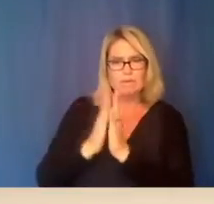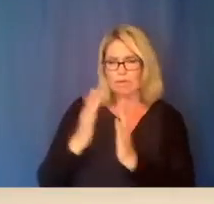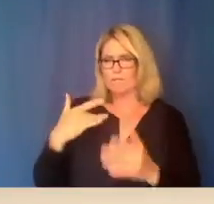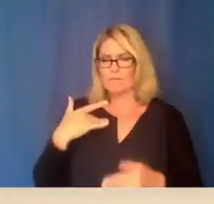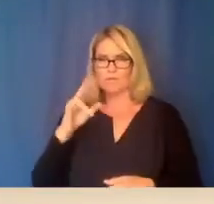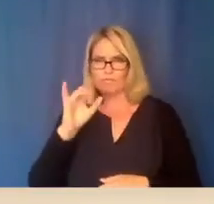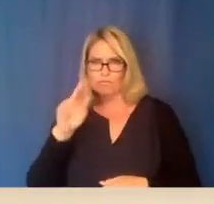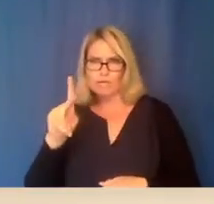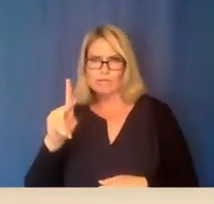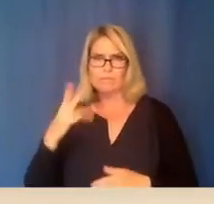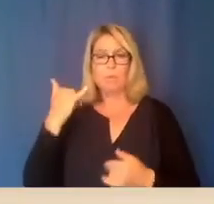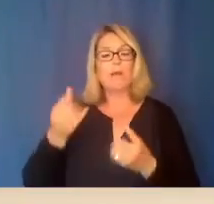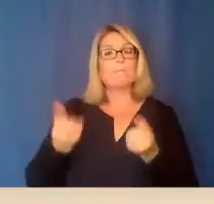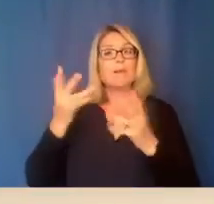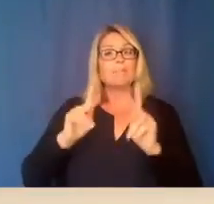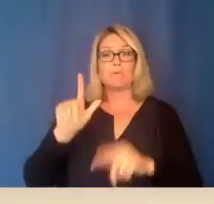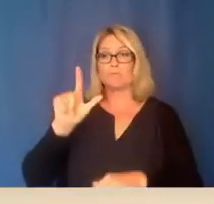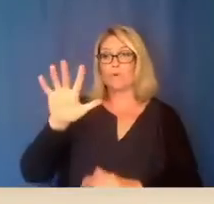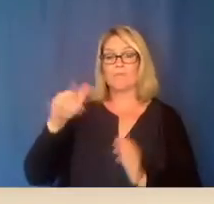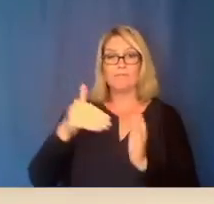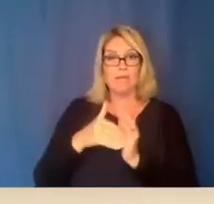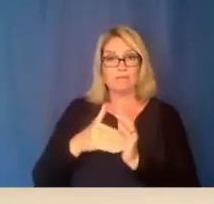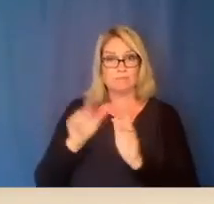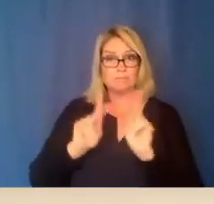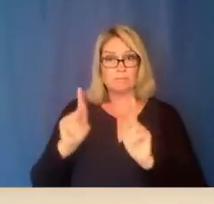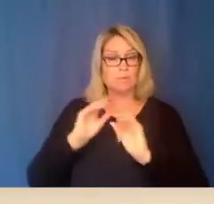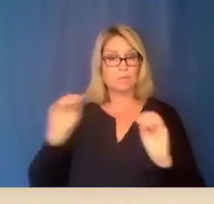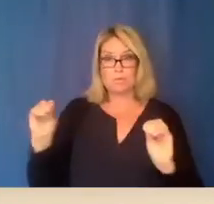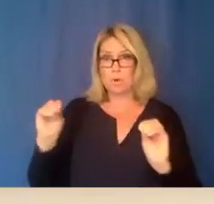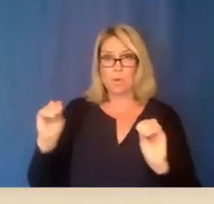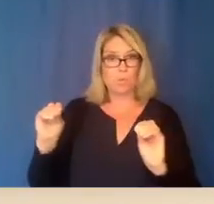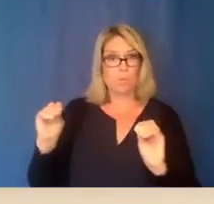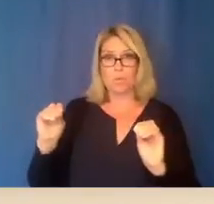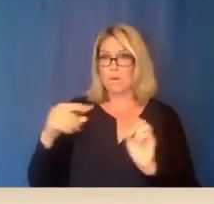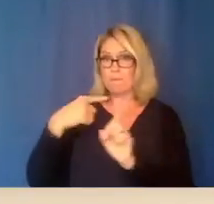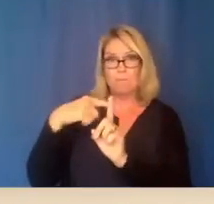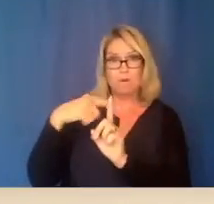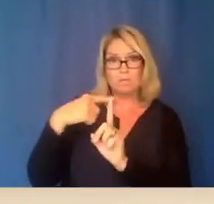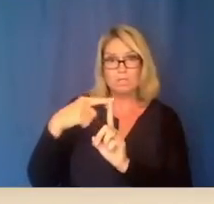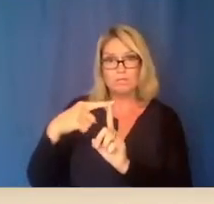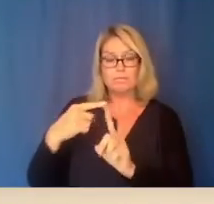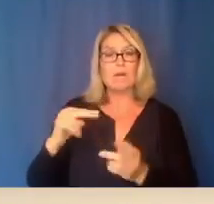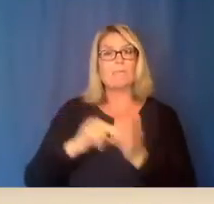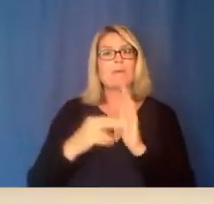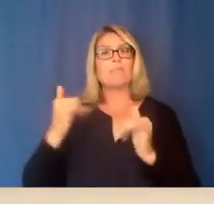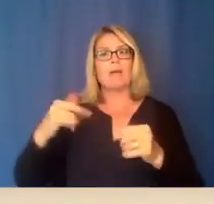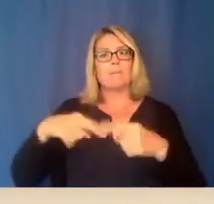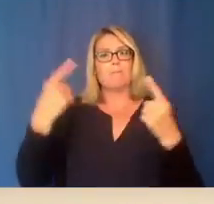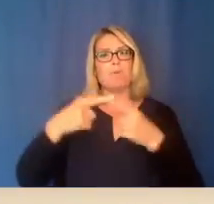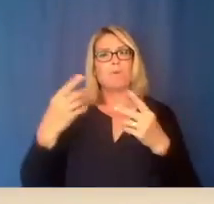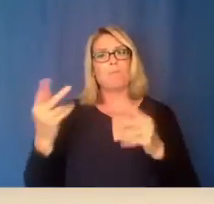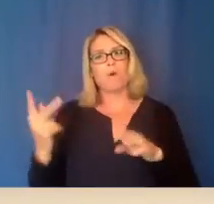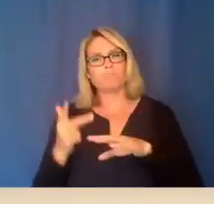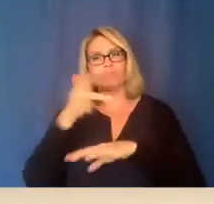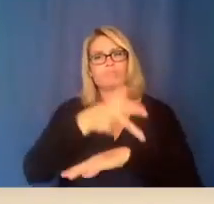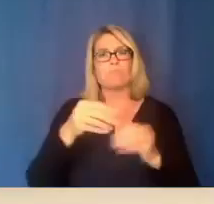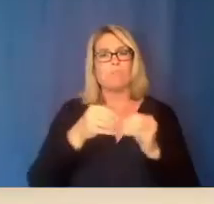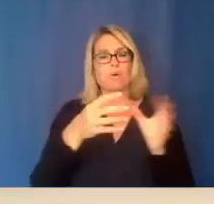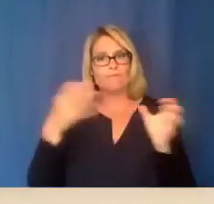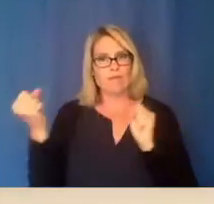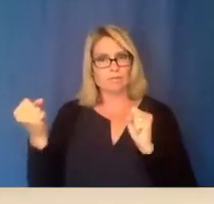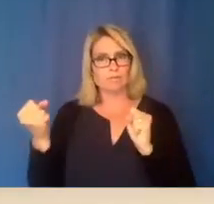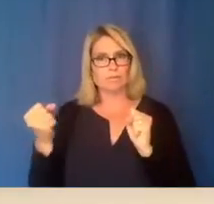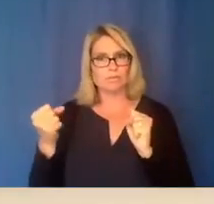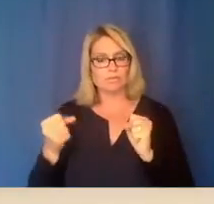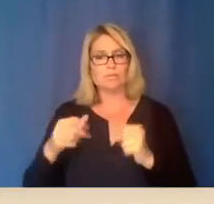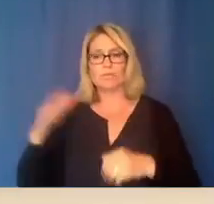all those negative tests that you've had come back, versus trying to speed things up at the border and to expedite that screening process?